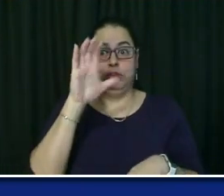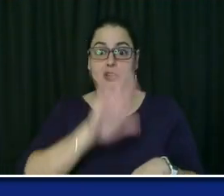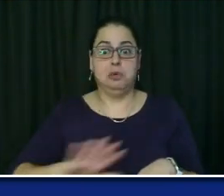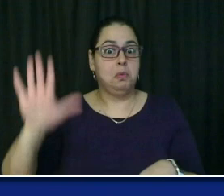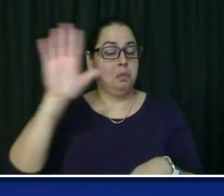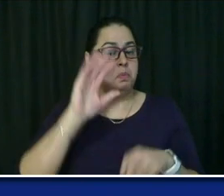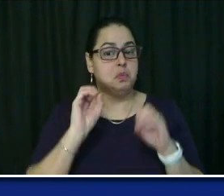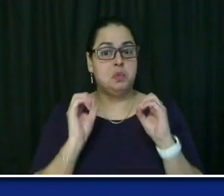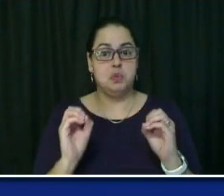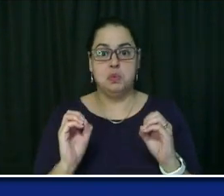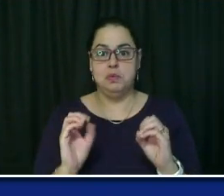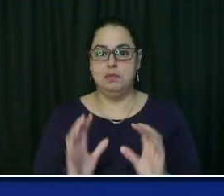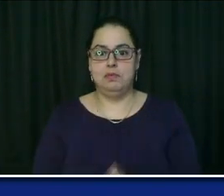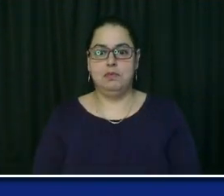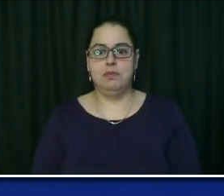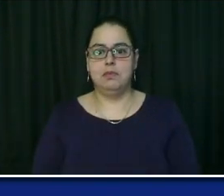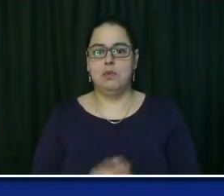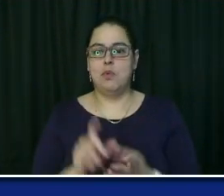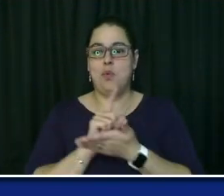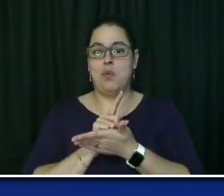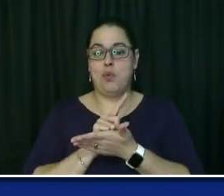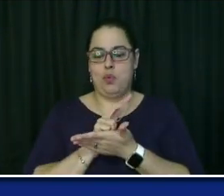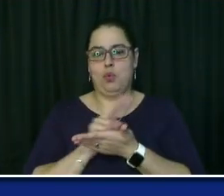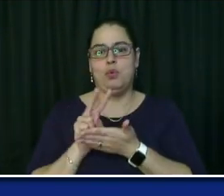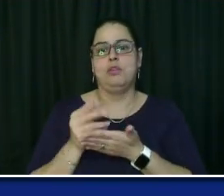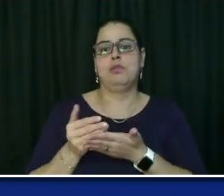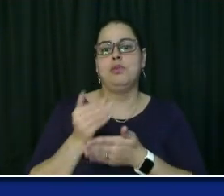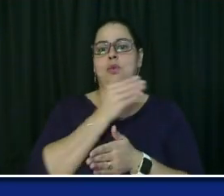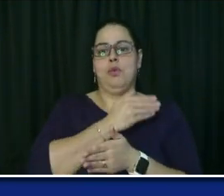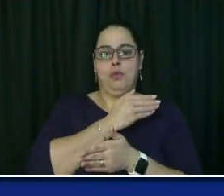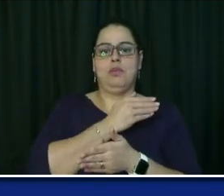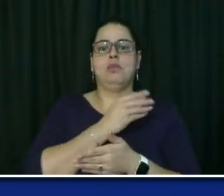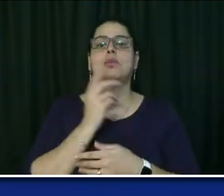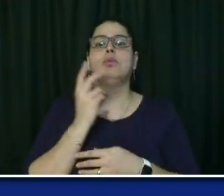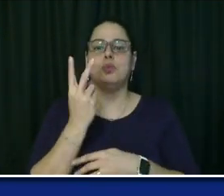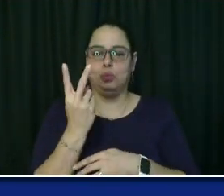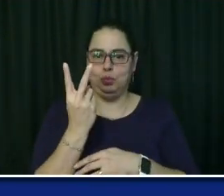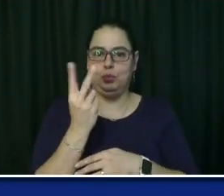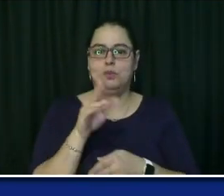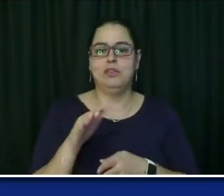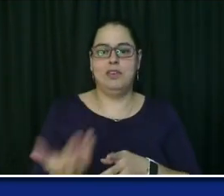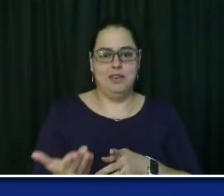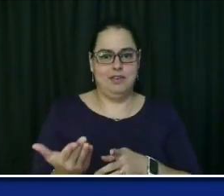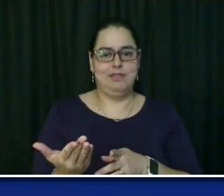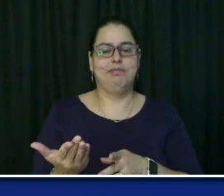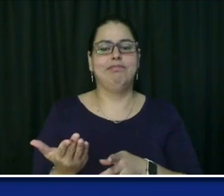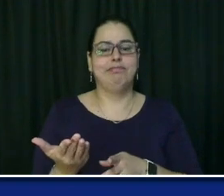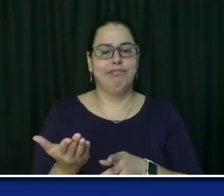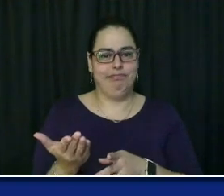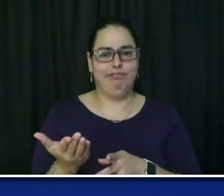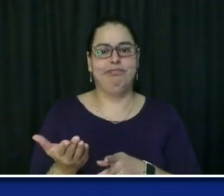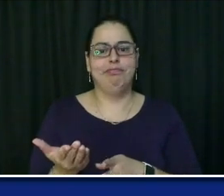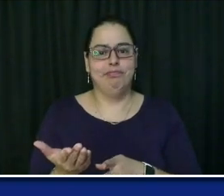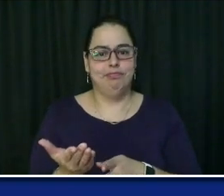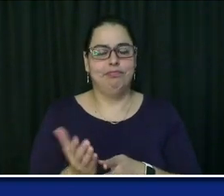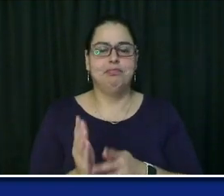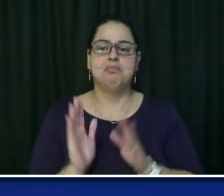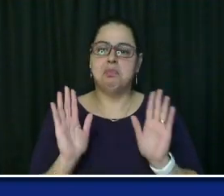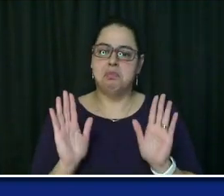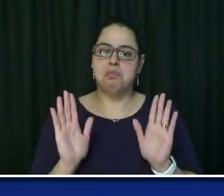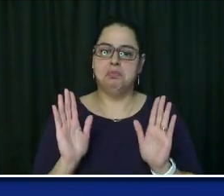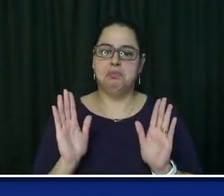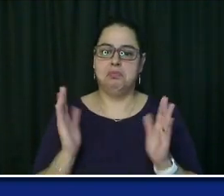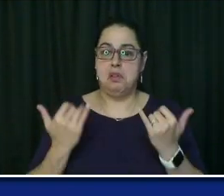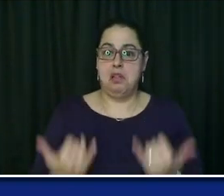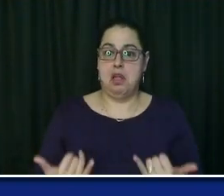2 fatalities as of 2 weeks ago. And since there were no fatalities in that particular week, those 2 fatalities are the only 2 fatalities we've had for the